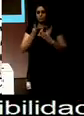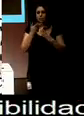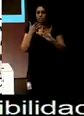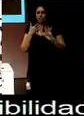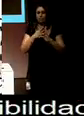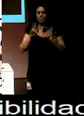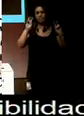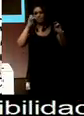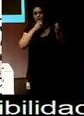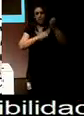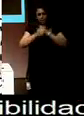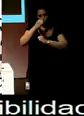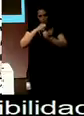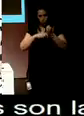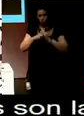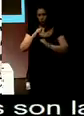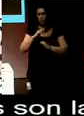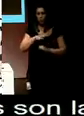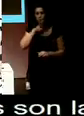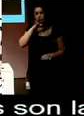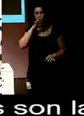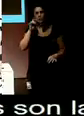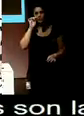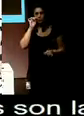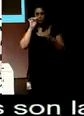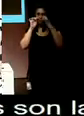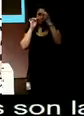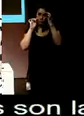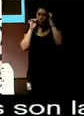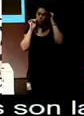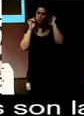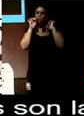going to talk about an economic aspect.